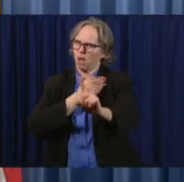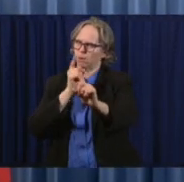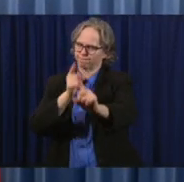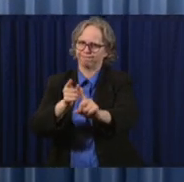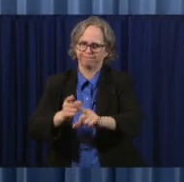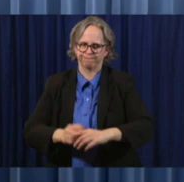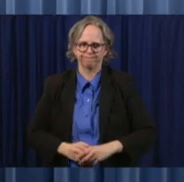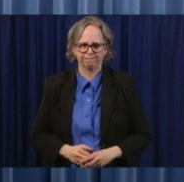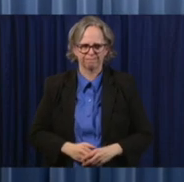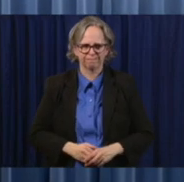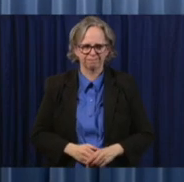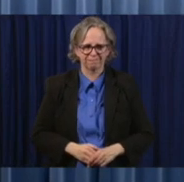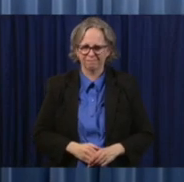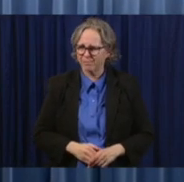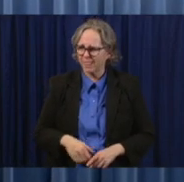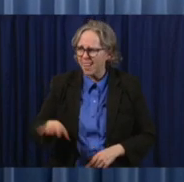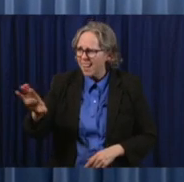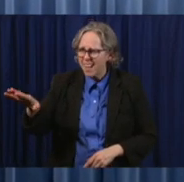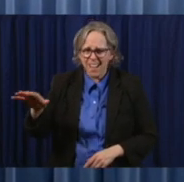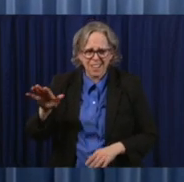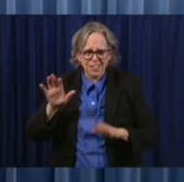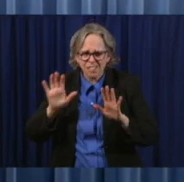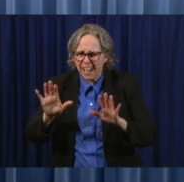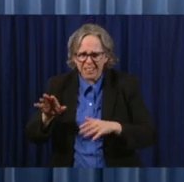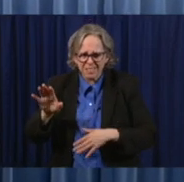And what's our capability? Are we going to be able to see